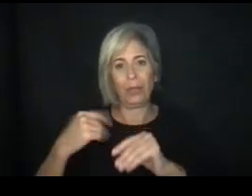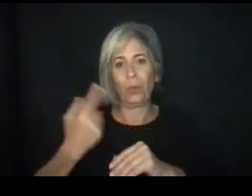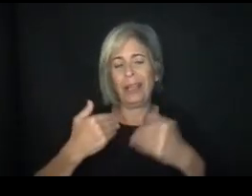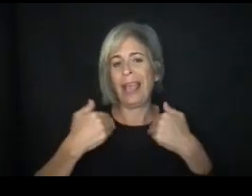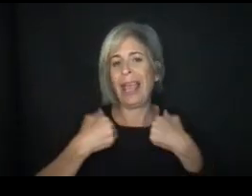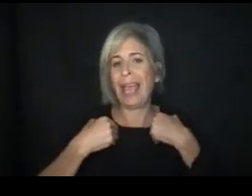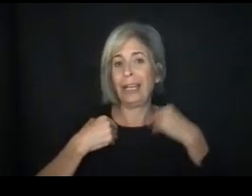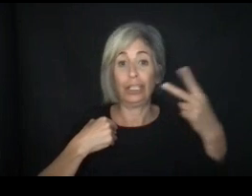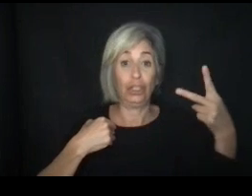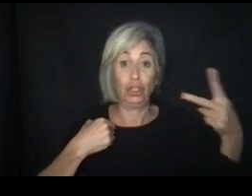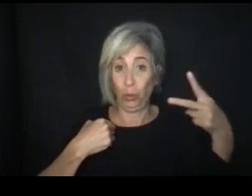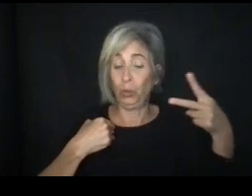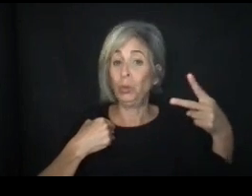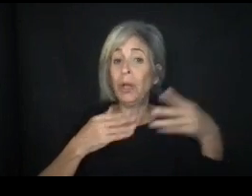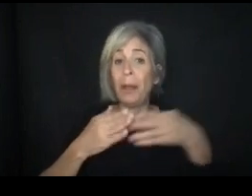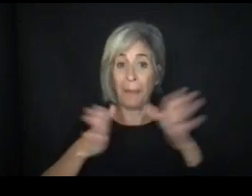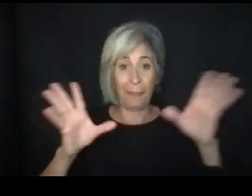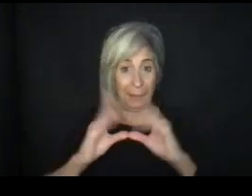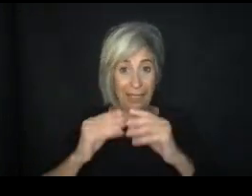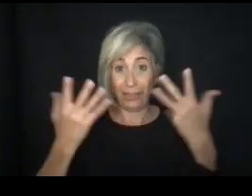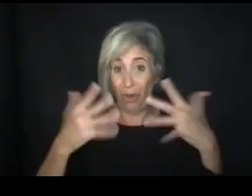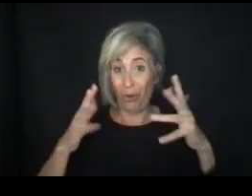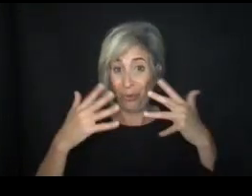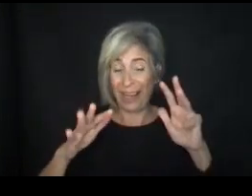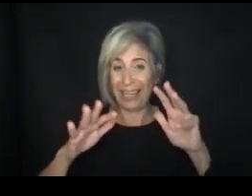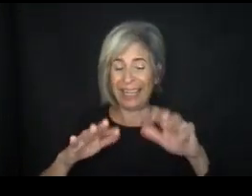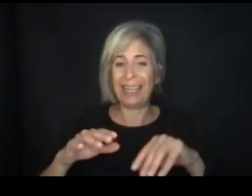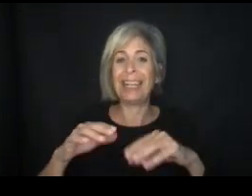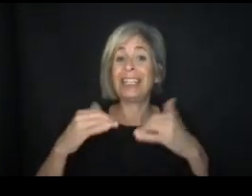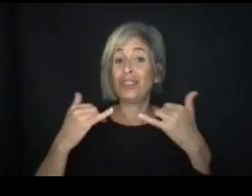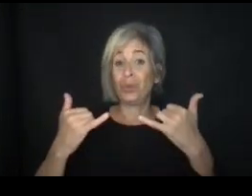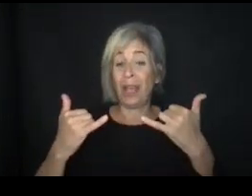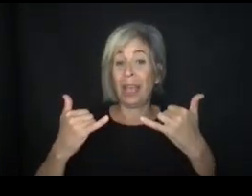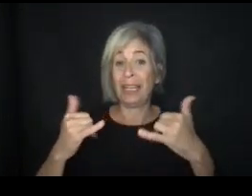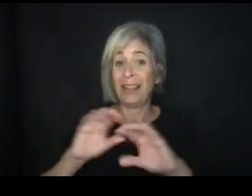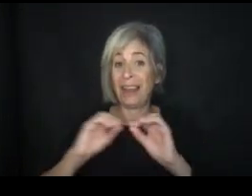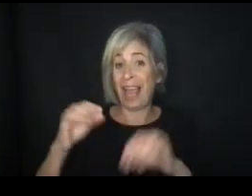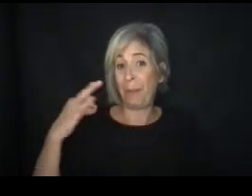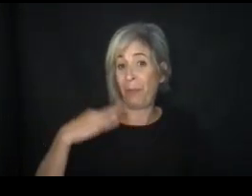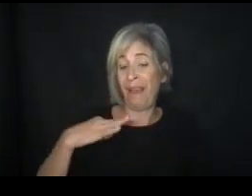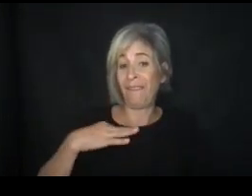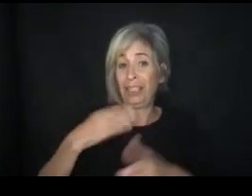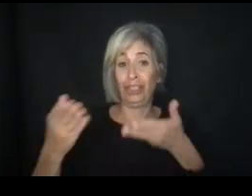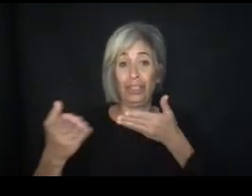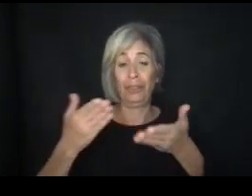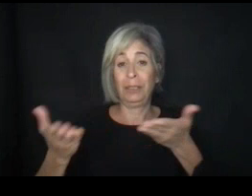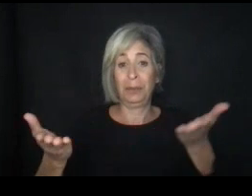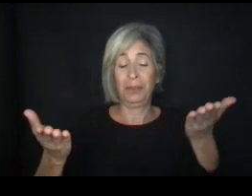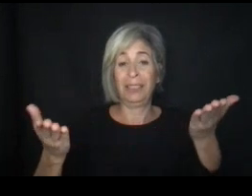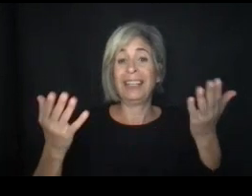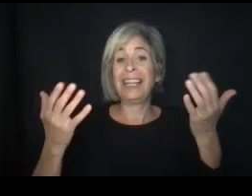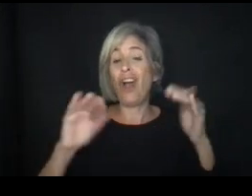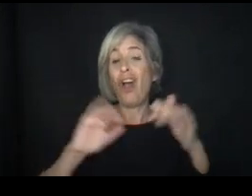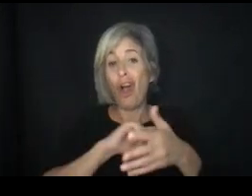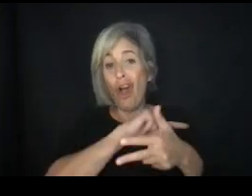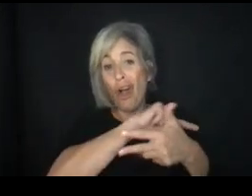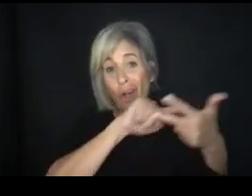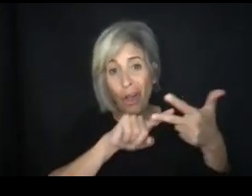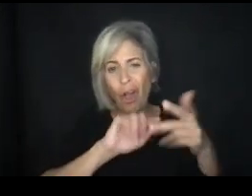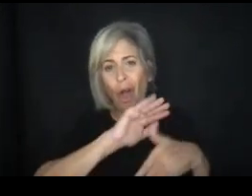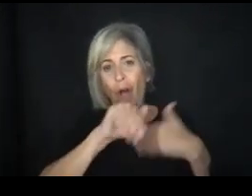2 public meetings. We have our nonprofit service provider meeting, and then all of the information